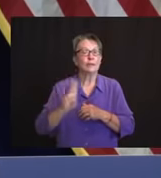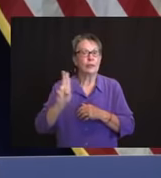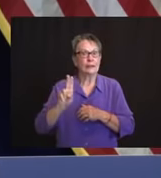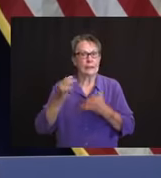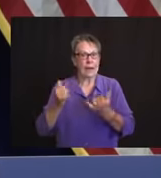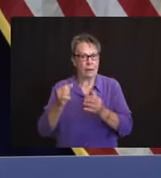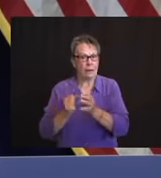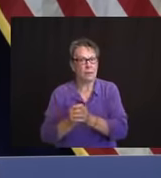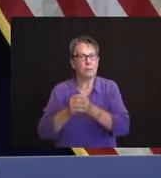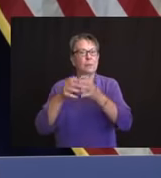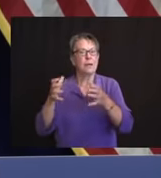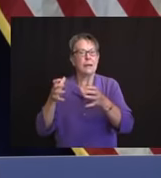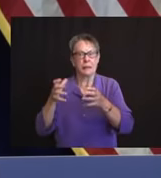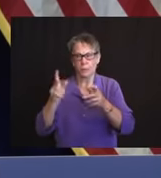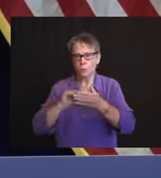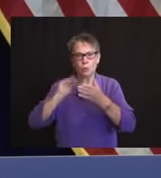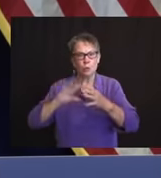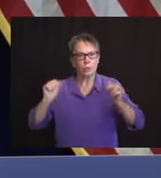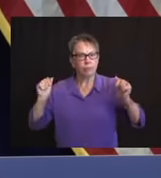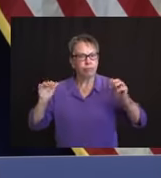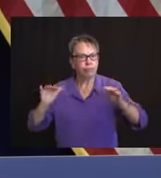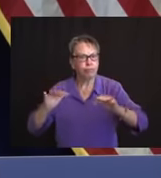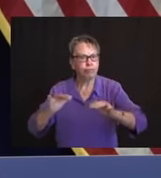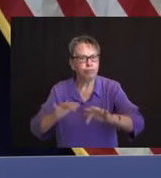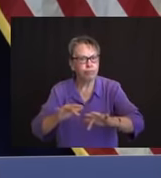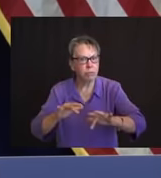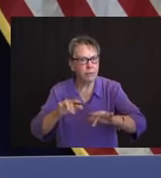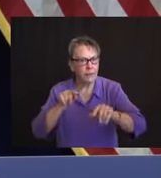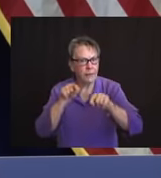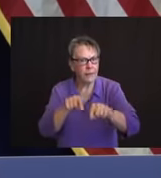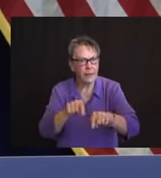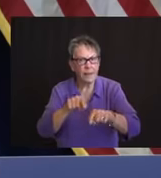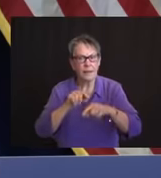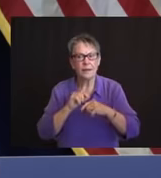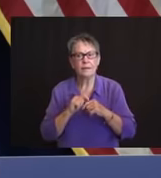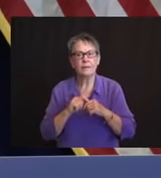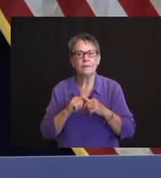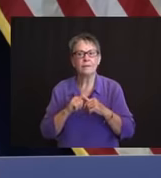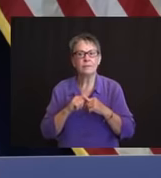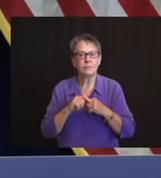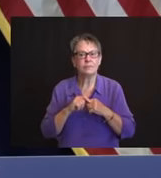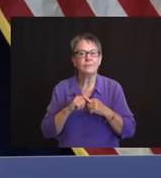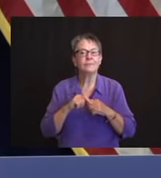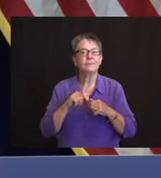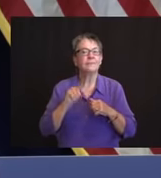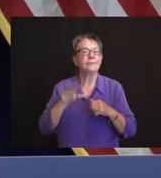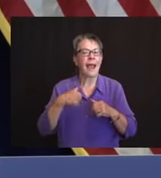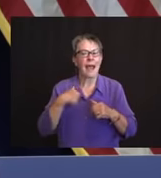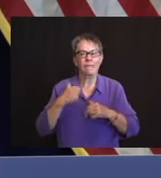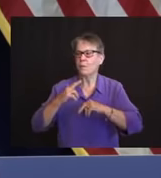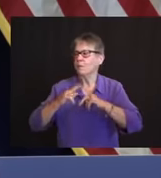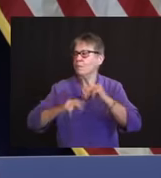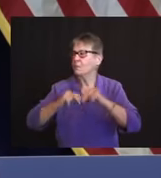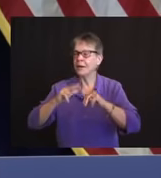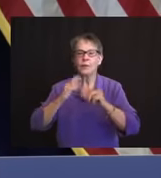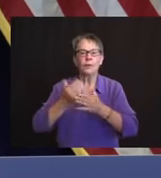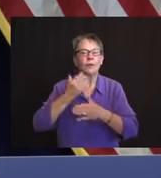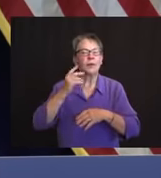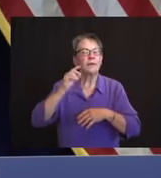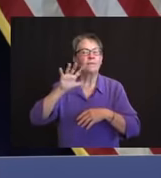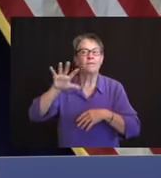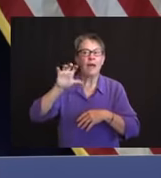with students. They built a 500-capacity dormitory, and every room was taken before Labor Day.